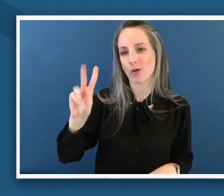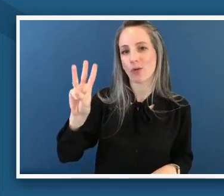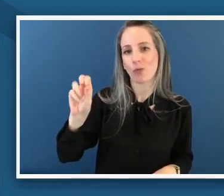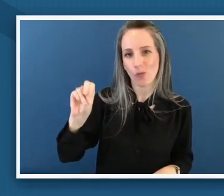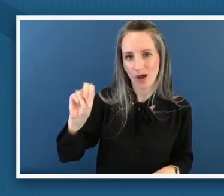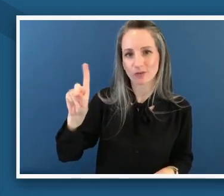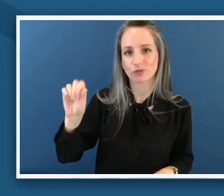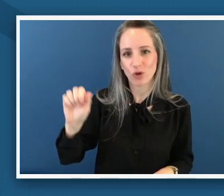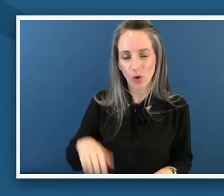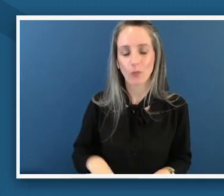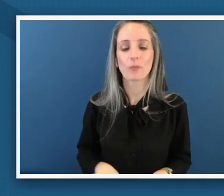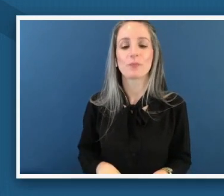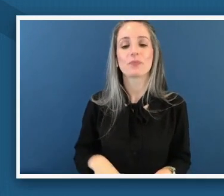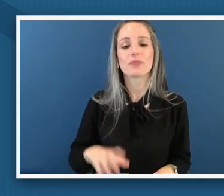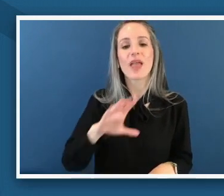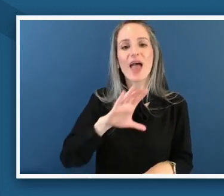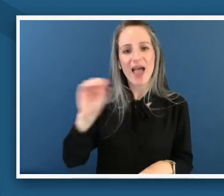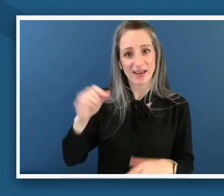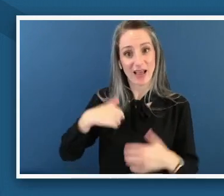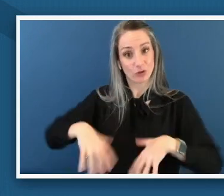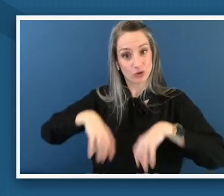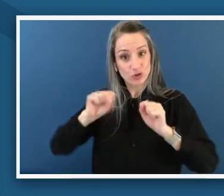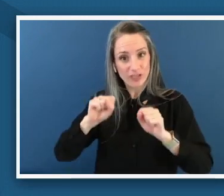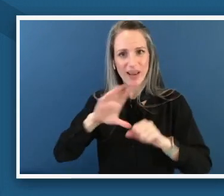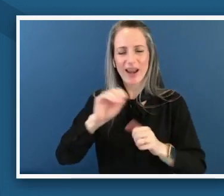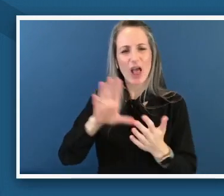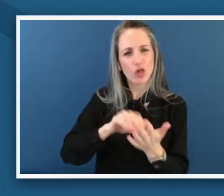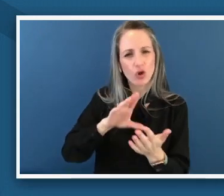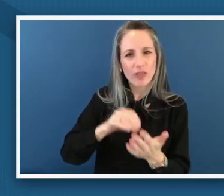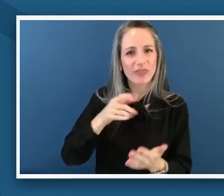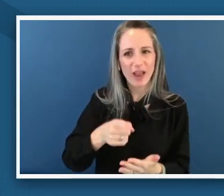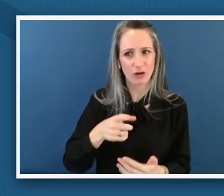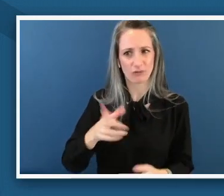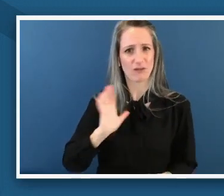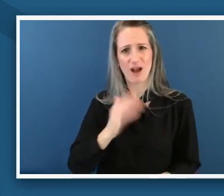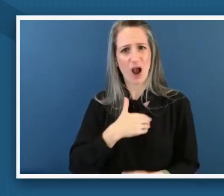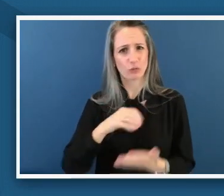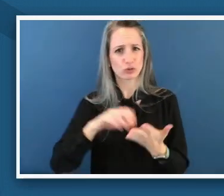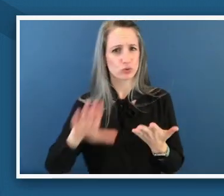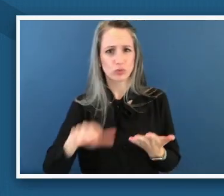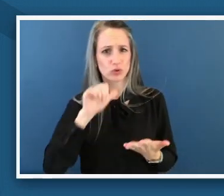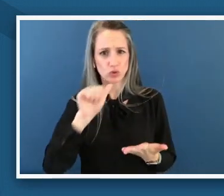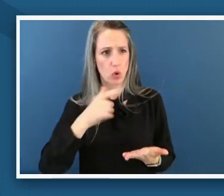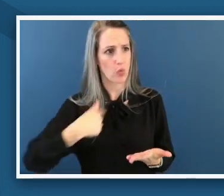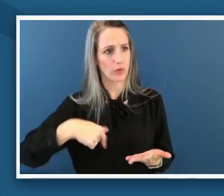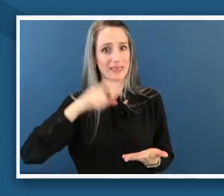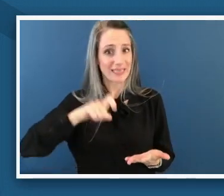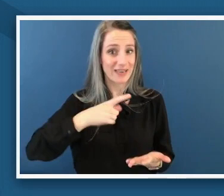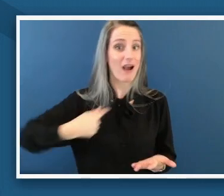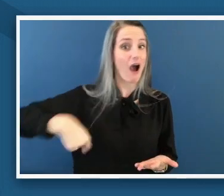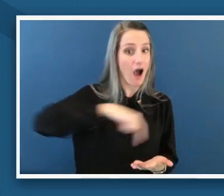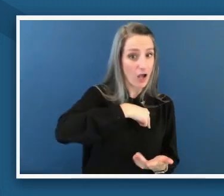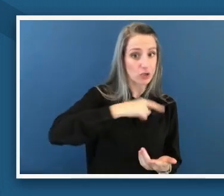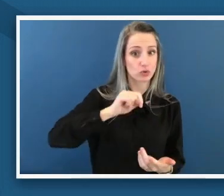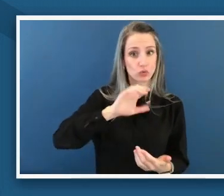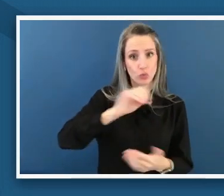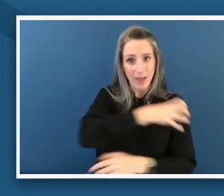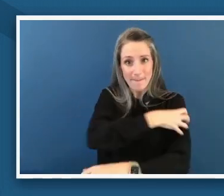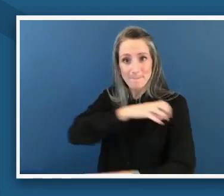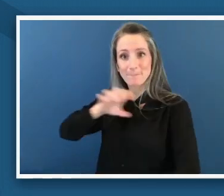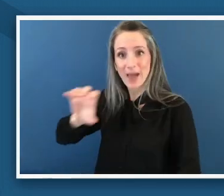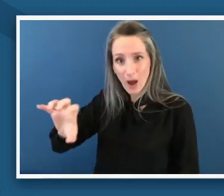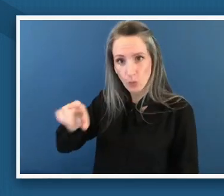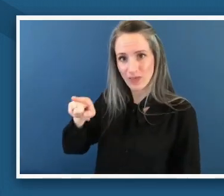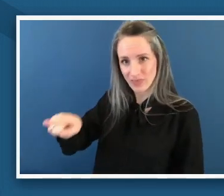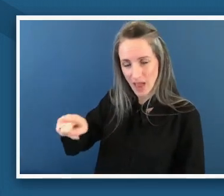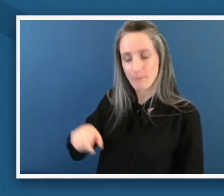don't need us to empower them. They need us to teach them ultimately how to empower themselves. And today, I have